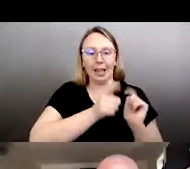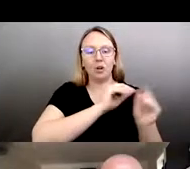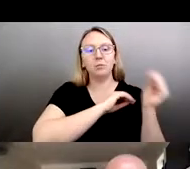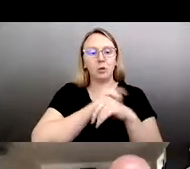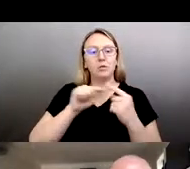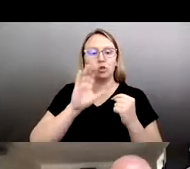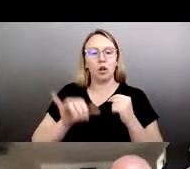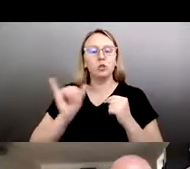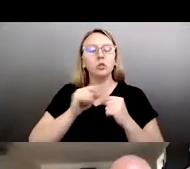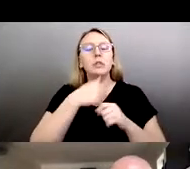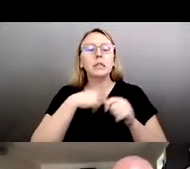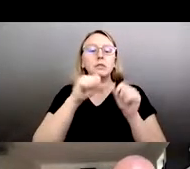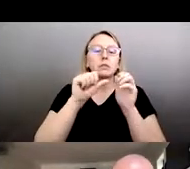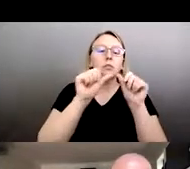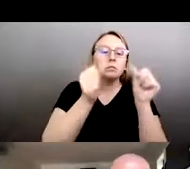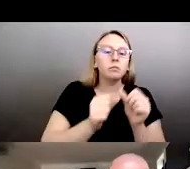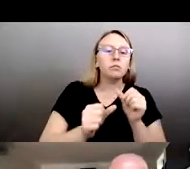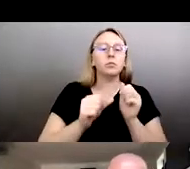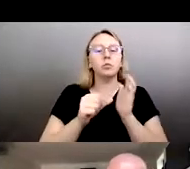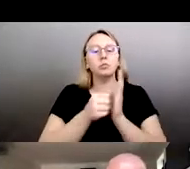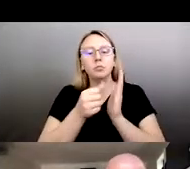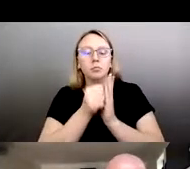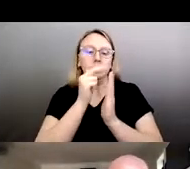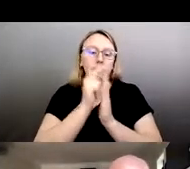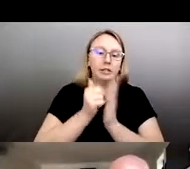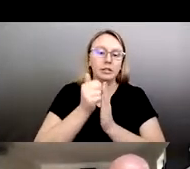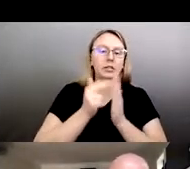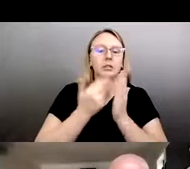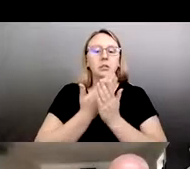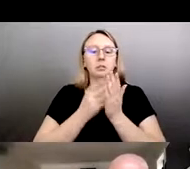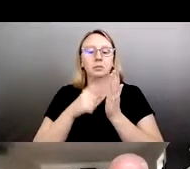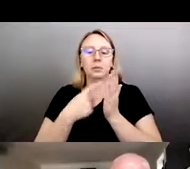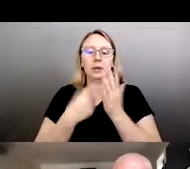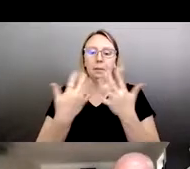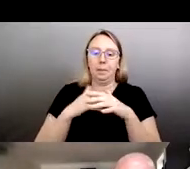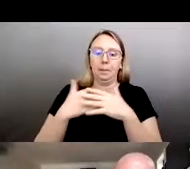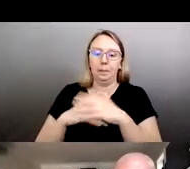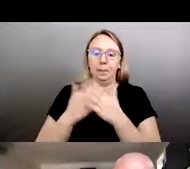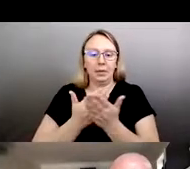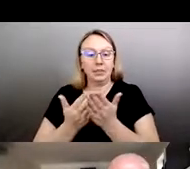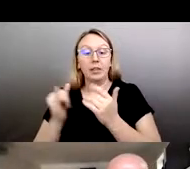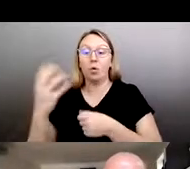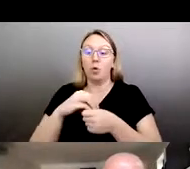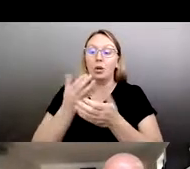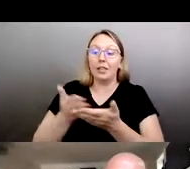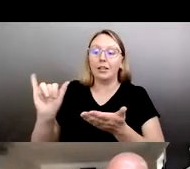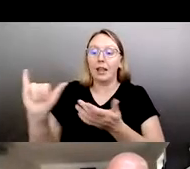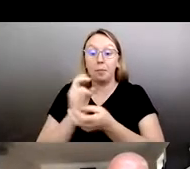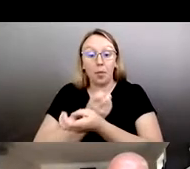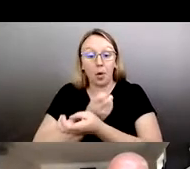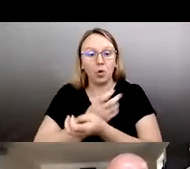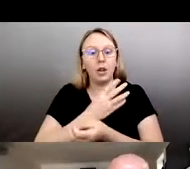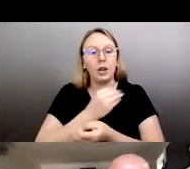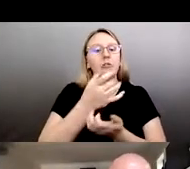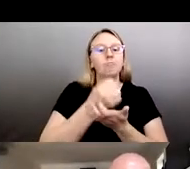of sculptures, paintings, sometimes hybridized pieces that incorporated found objects like bones. And Roger acquired dozens of these